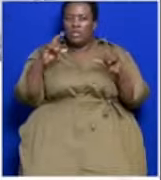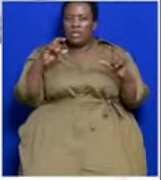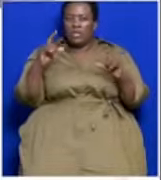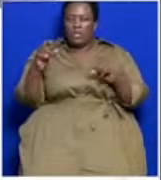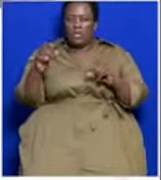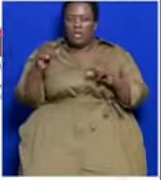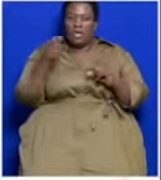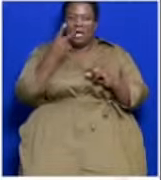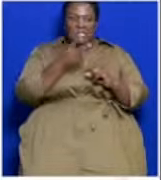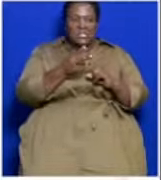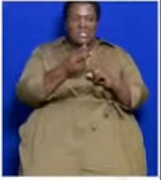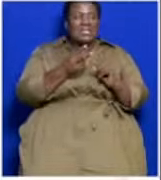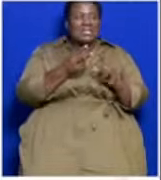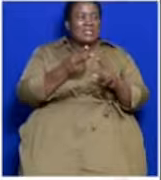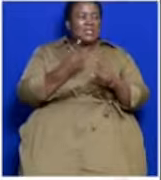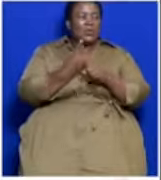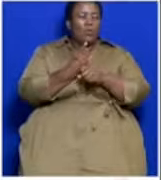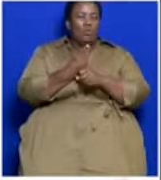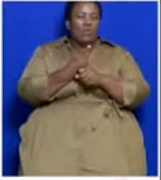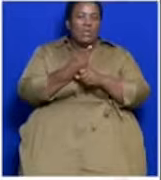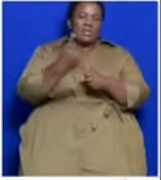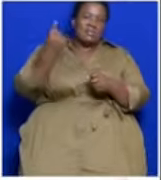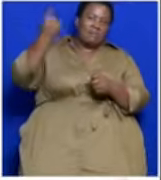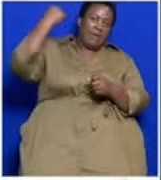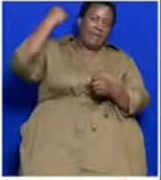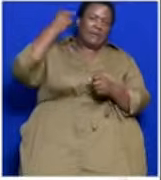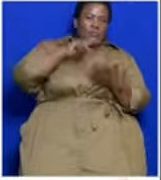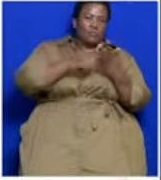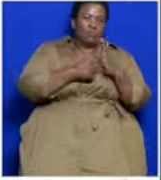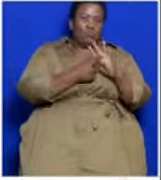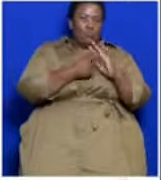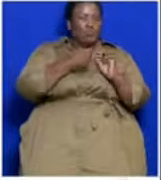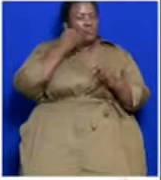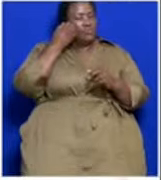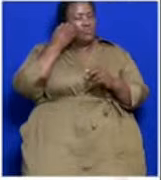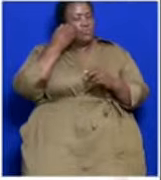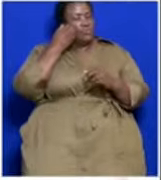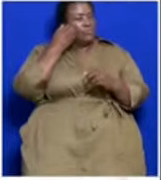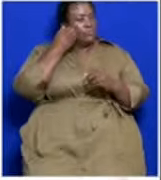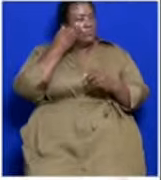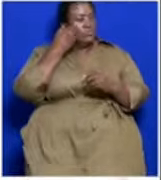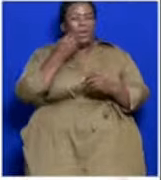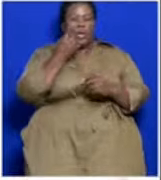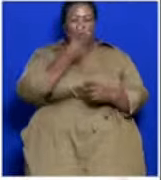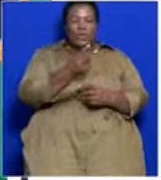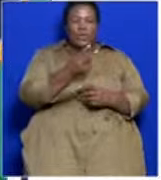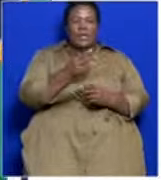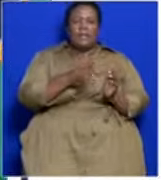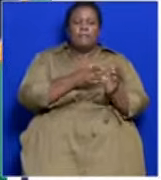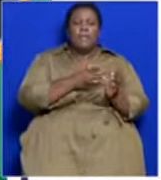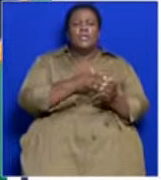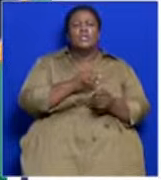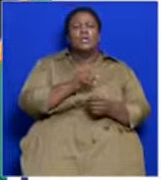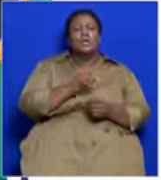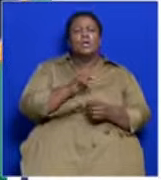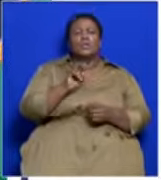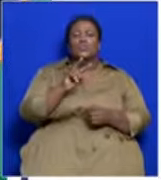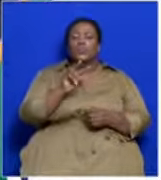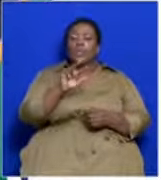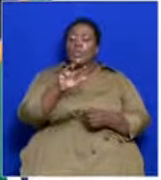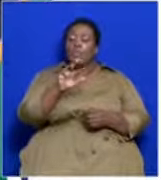back. if I may, maybe look at 239, 239. yeah, and see if it's the same